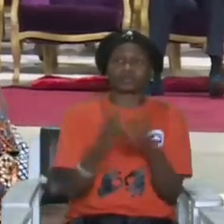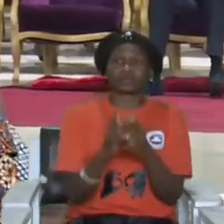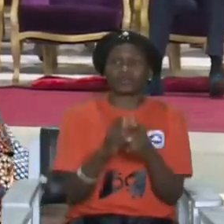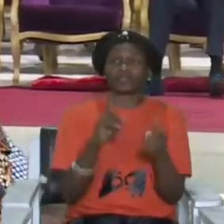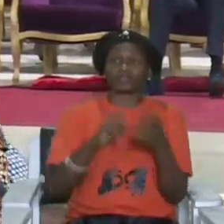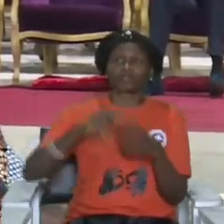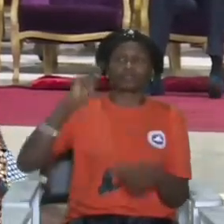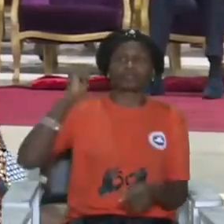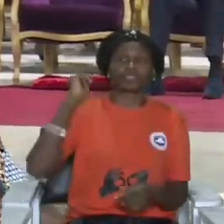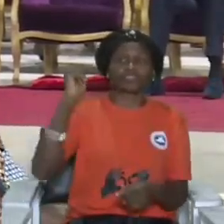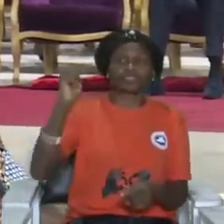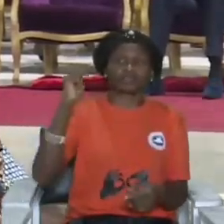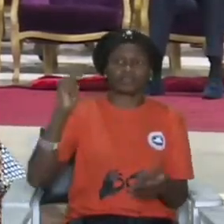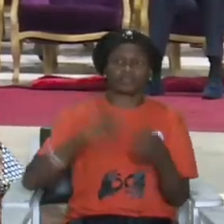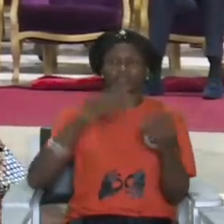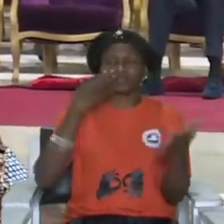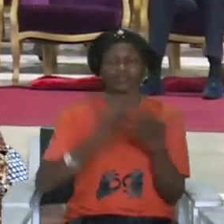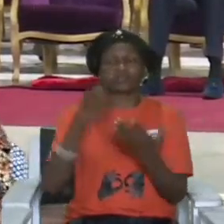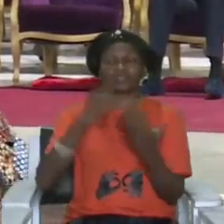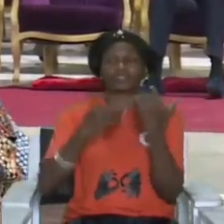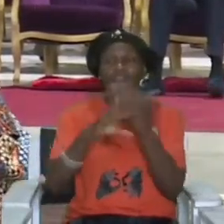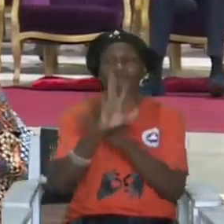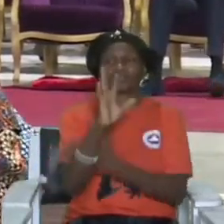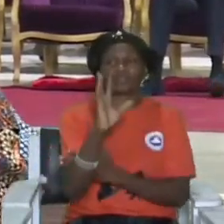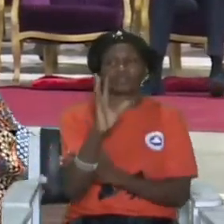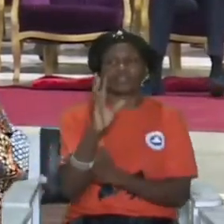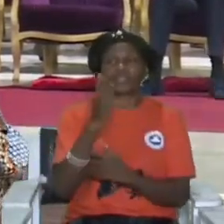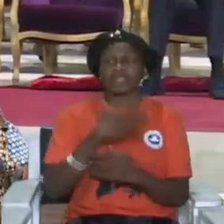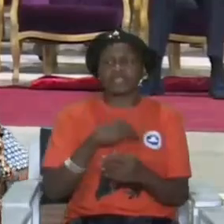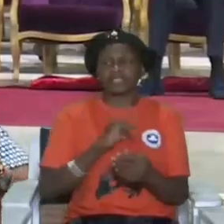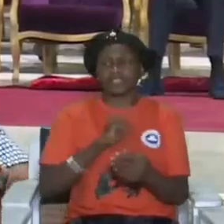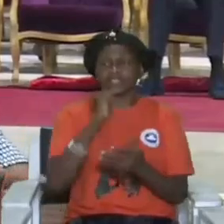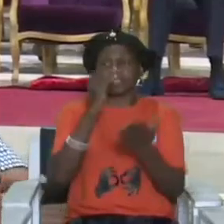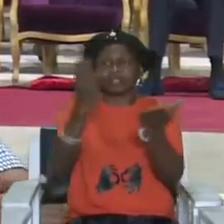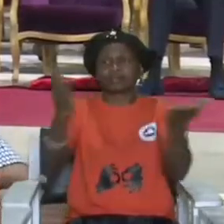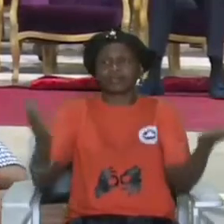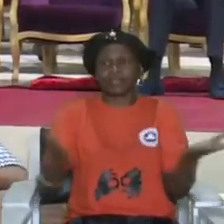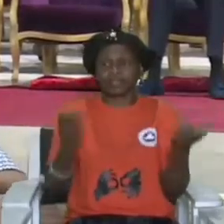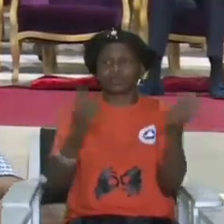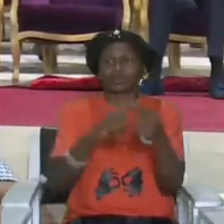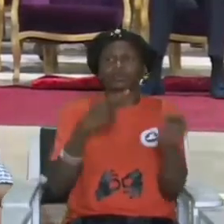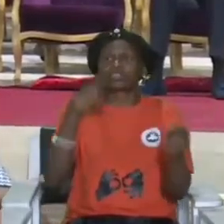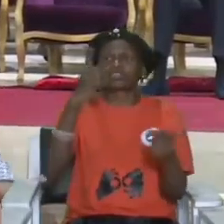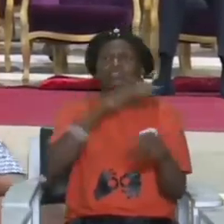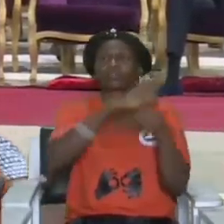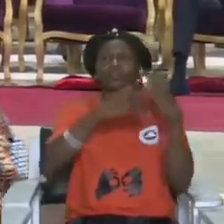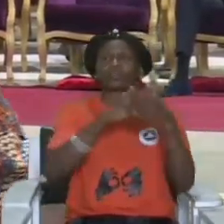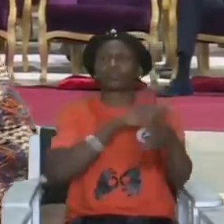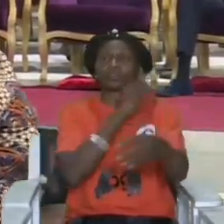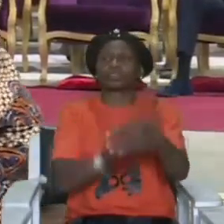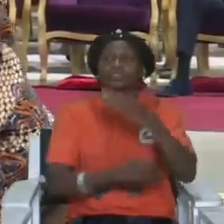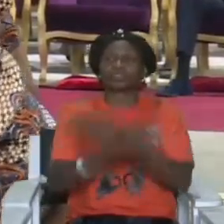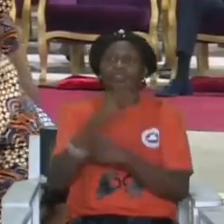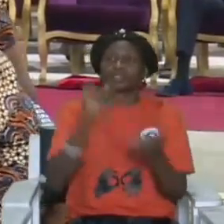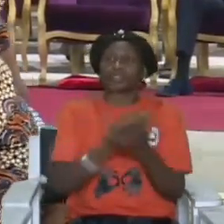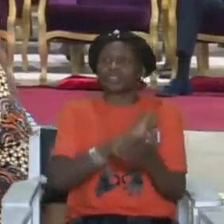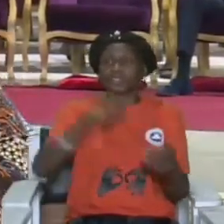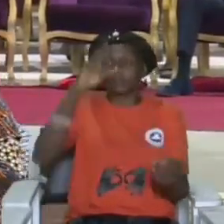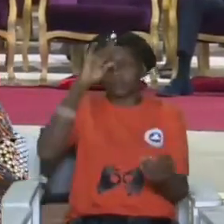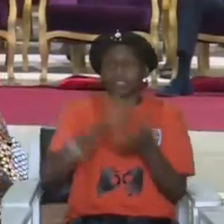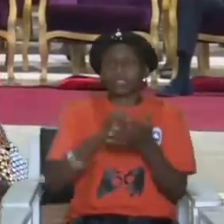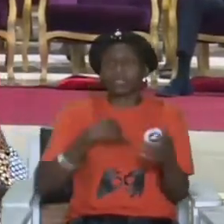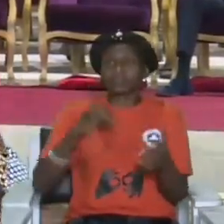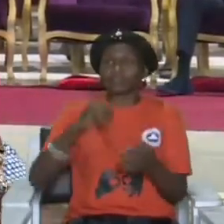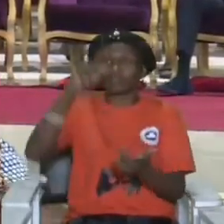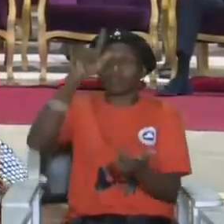to testify to the goodness of God. And I am here to thank the Almighty God that a man that has a